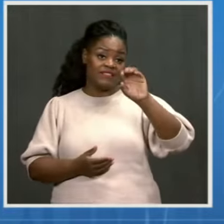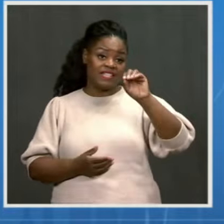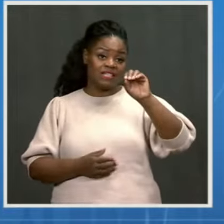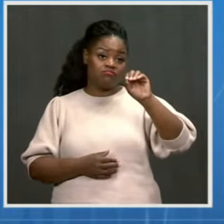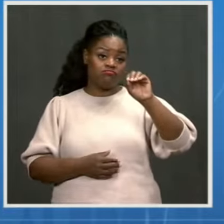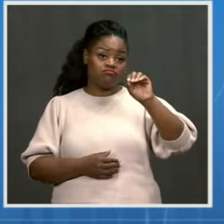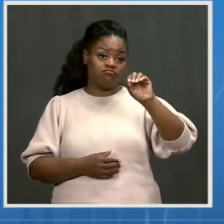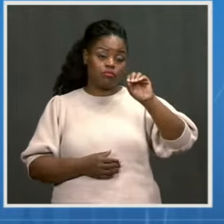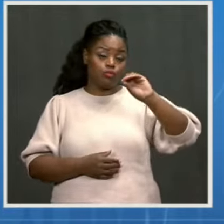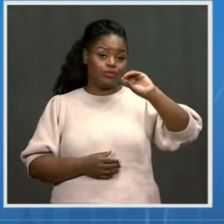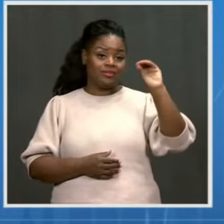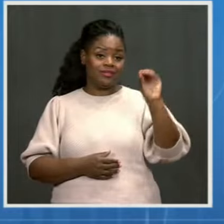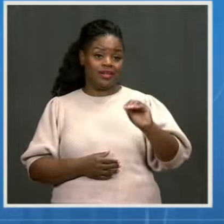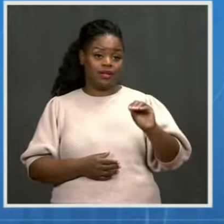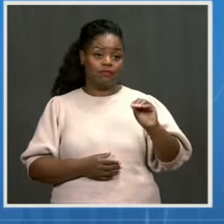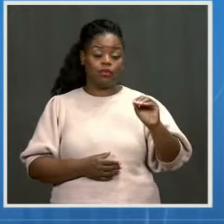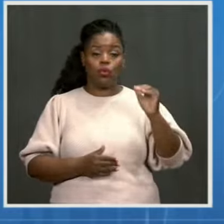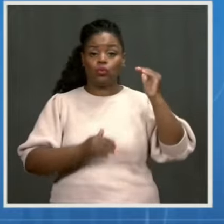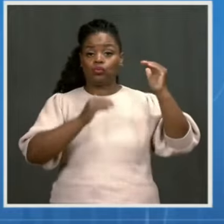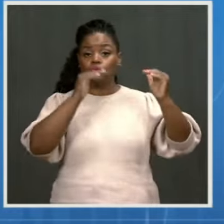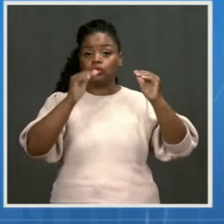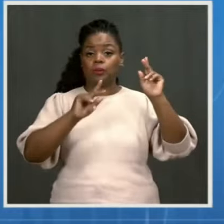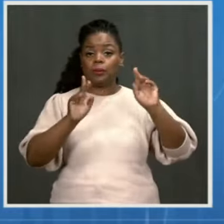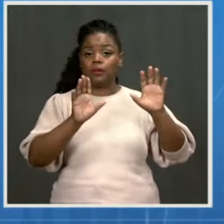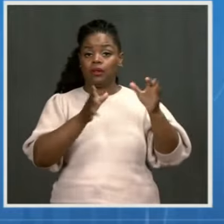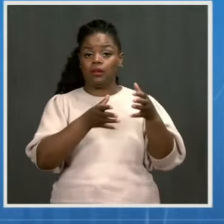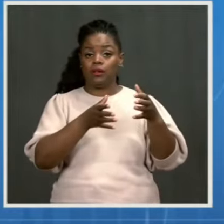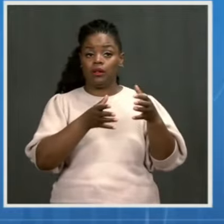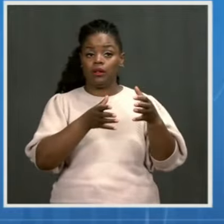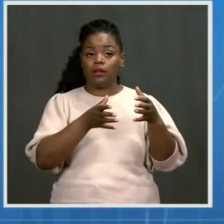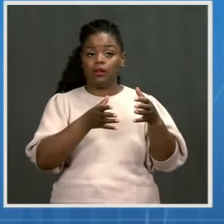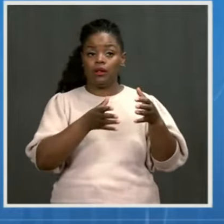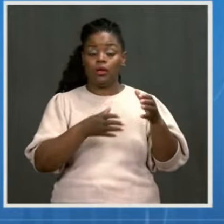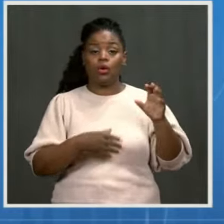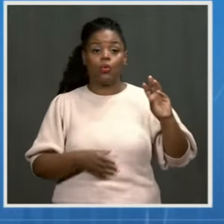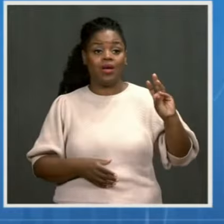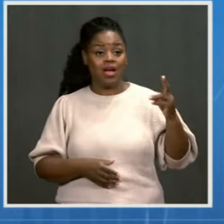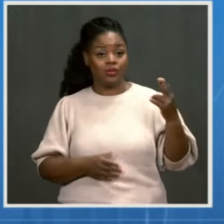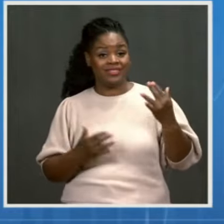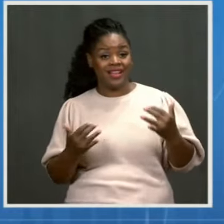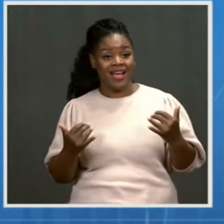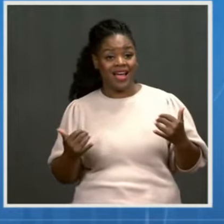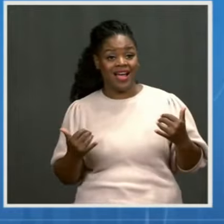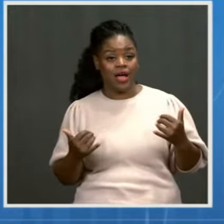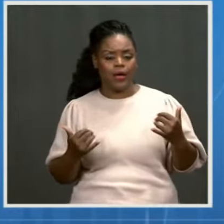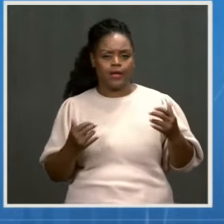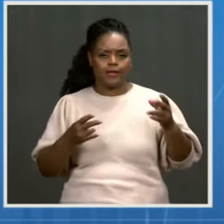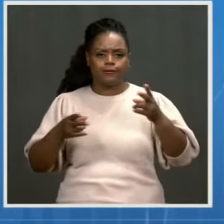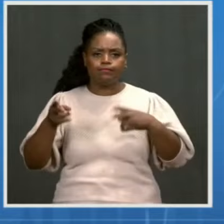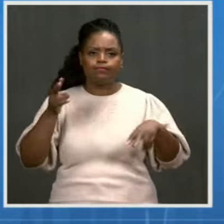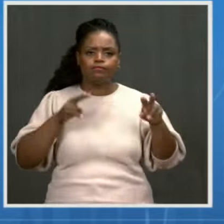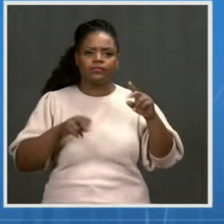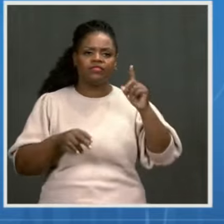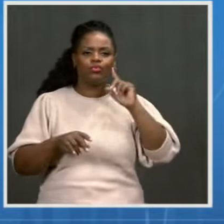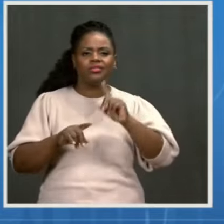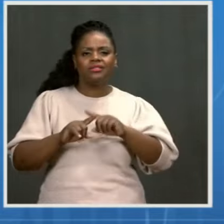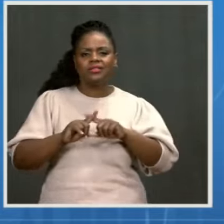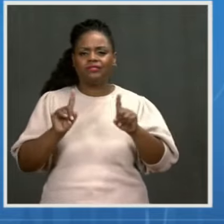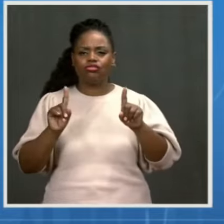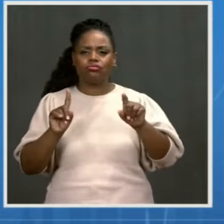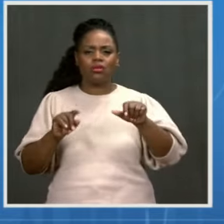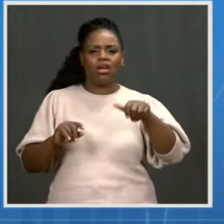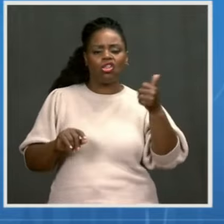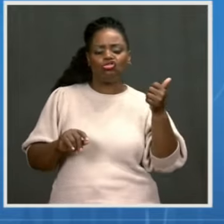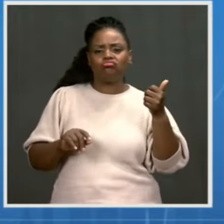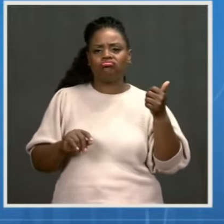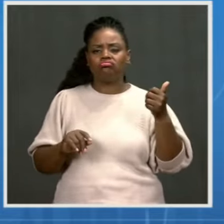yet vaccinated, is the White House looking at a different approach to those states? Is there, we've heard from some of those governors saying they're not,